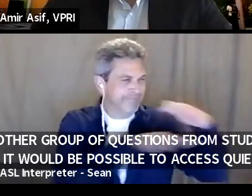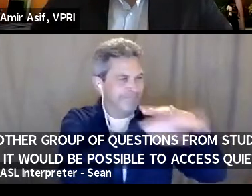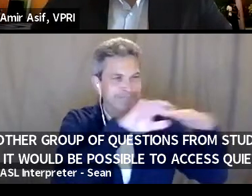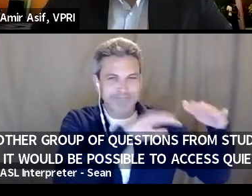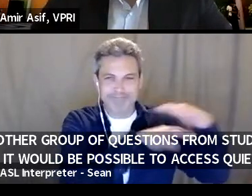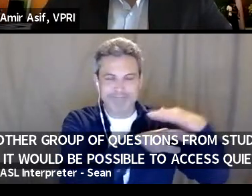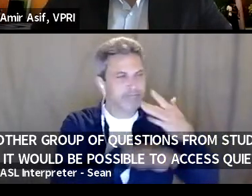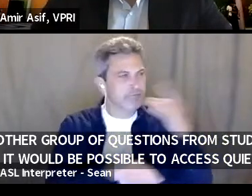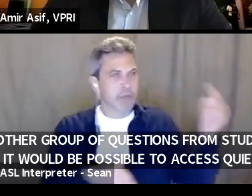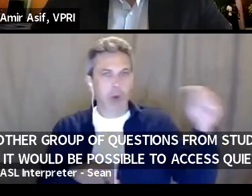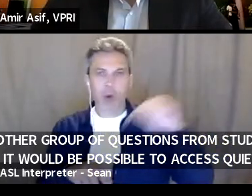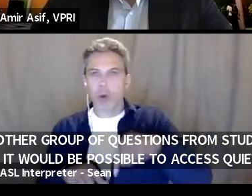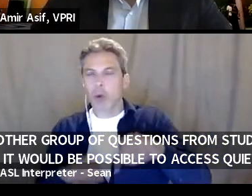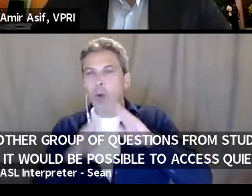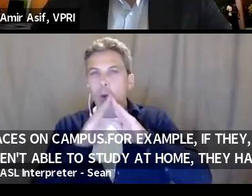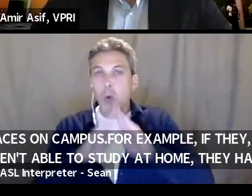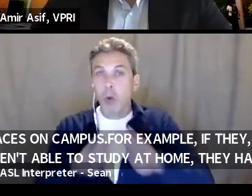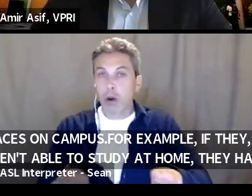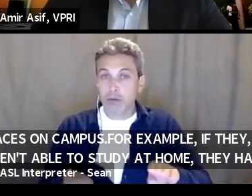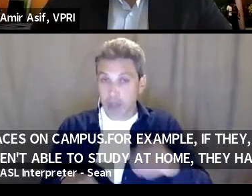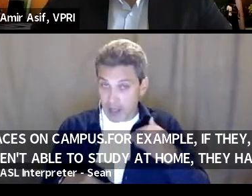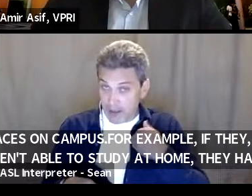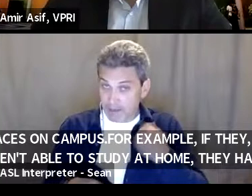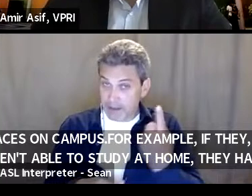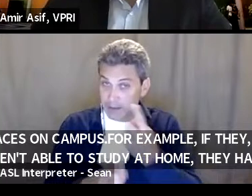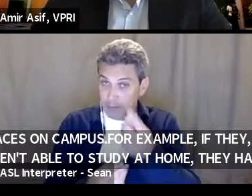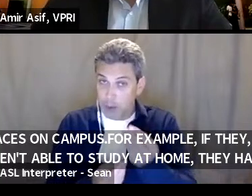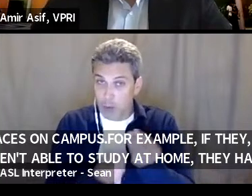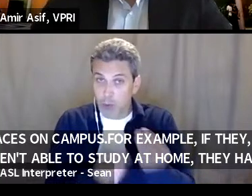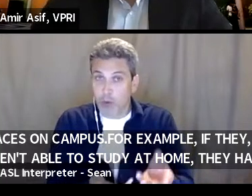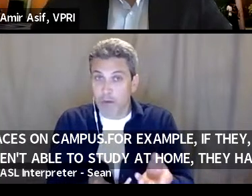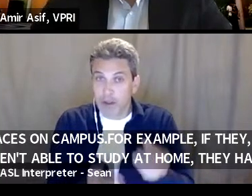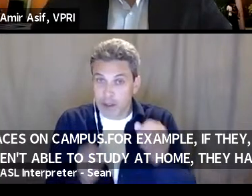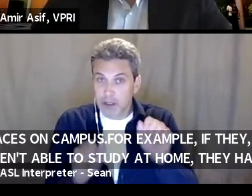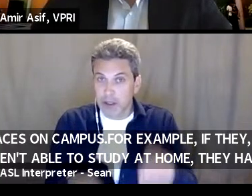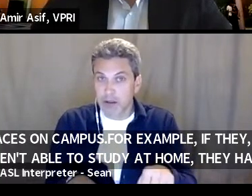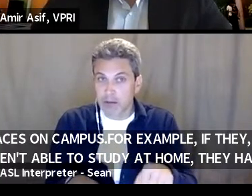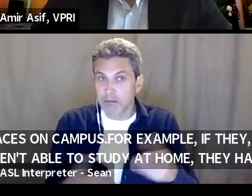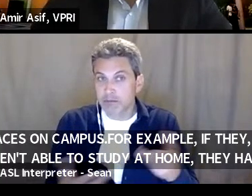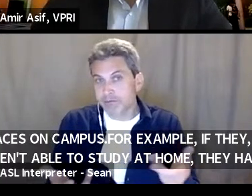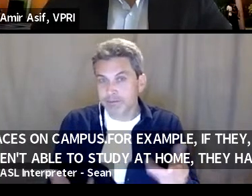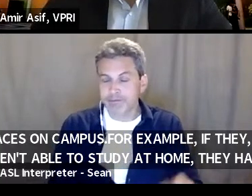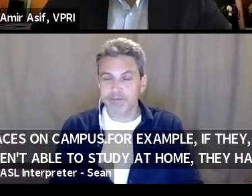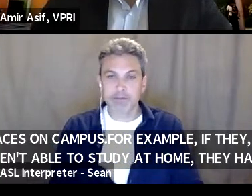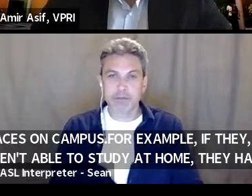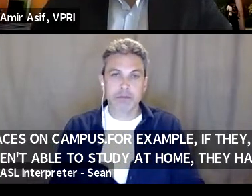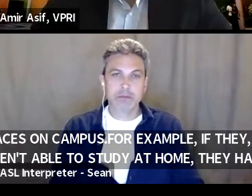is. If there will be some provision for them to come on campus and study.